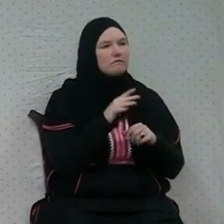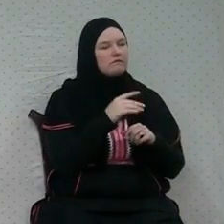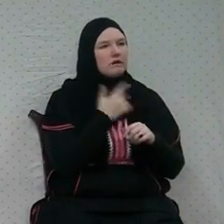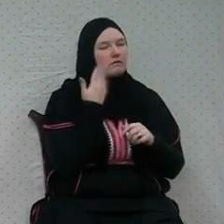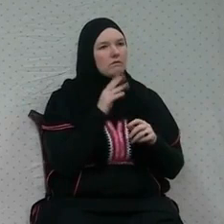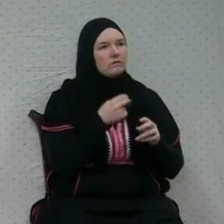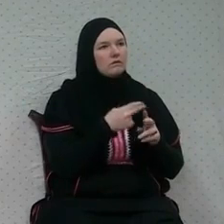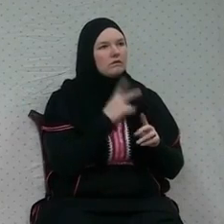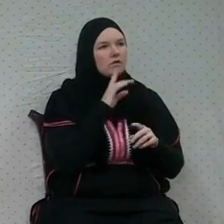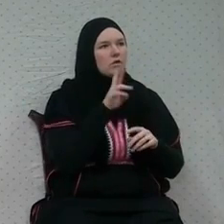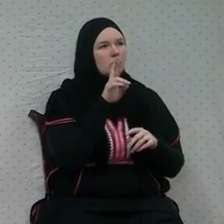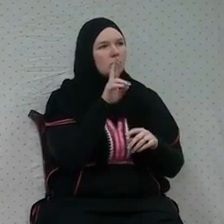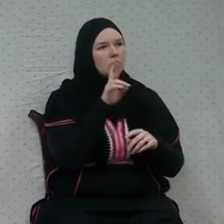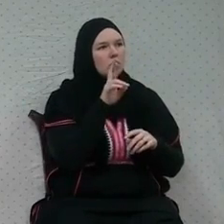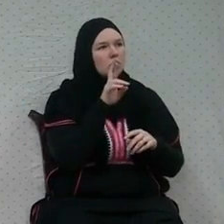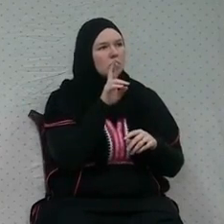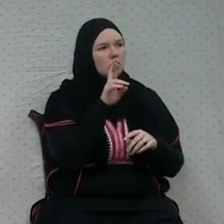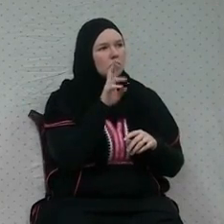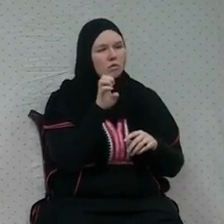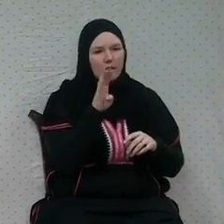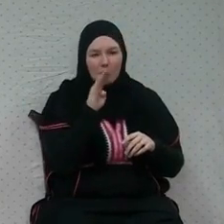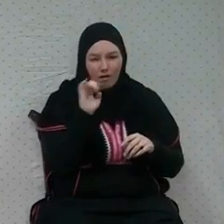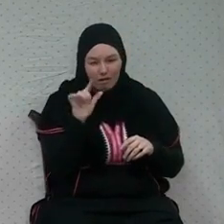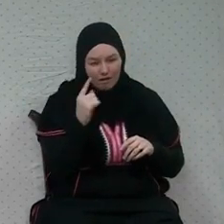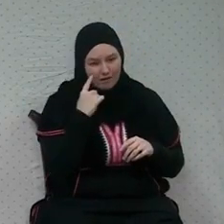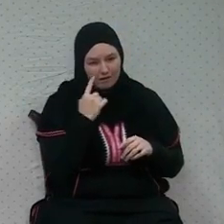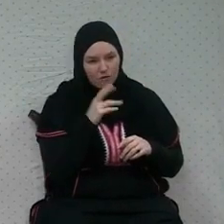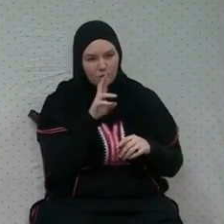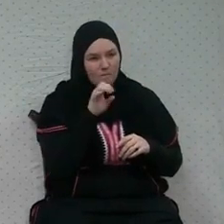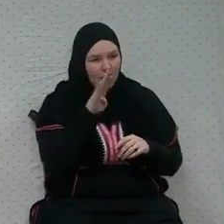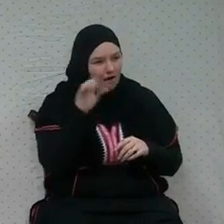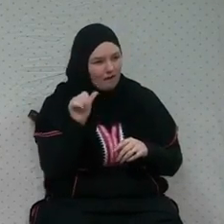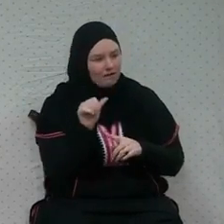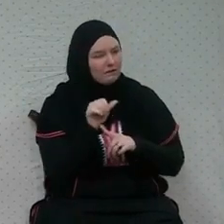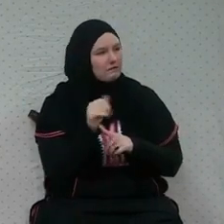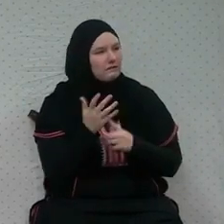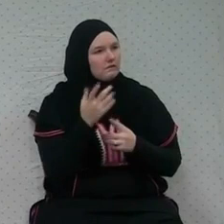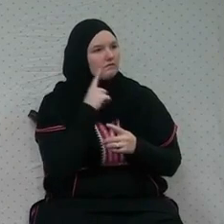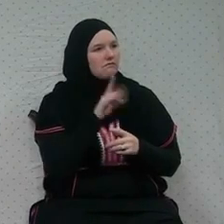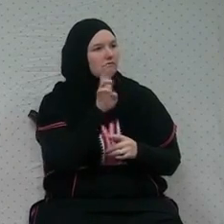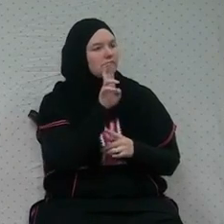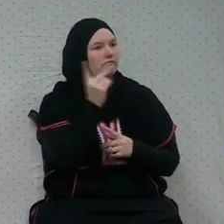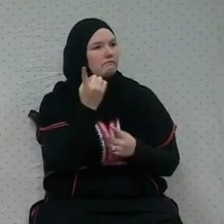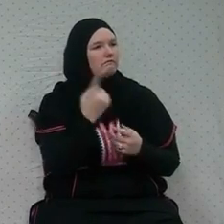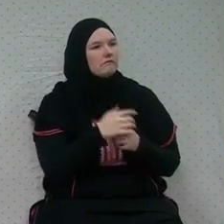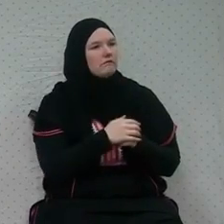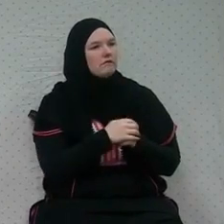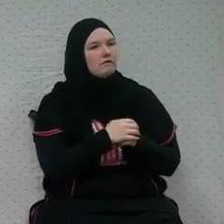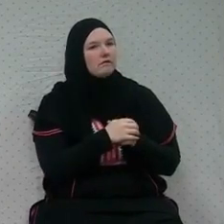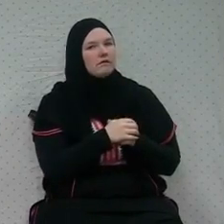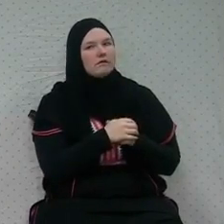none. There is none, young or old. But then, is there anyone here who knows what is the definition of